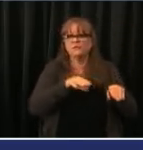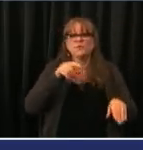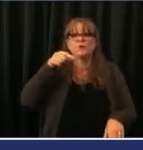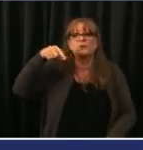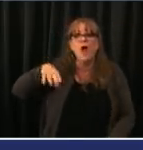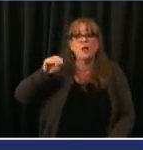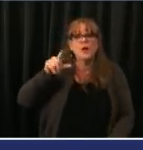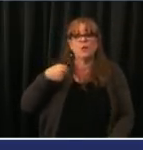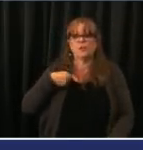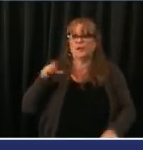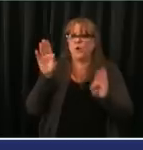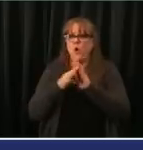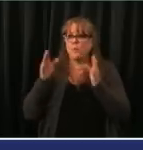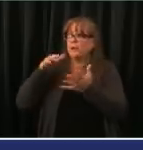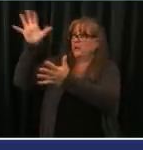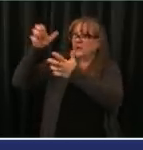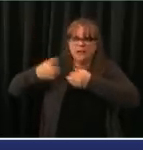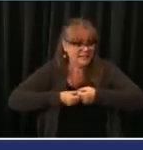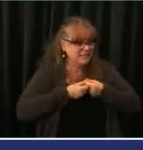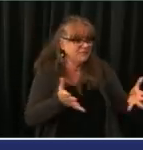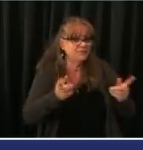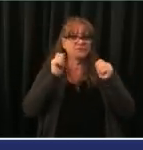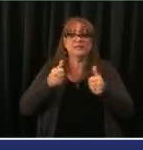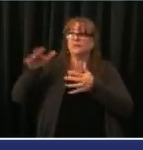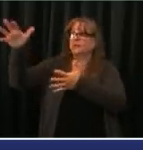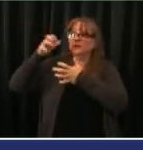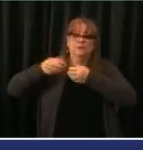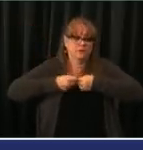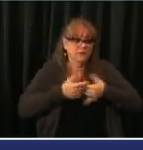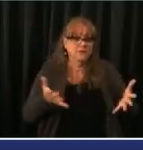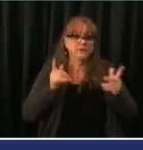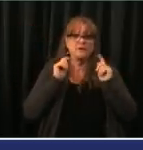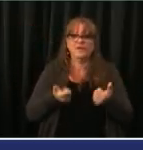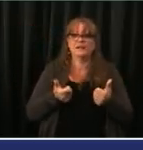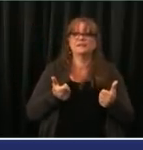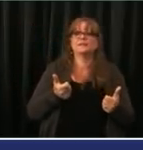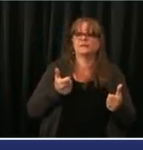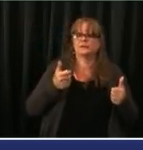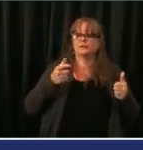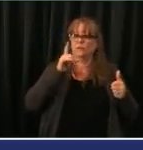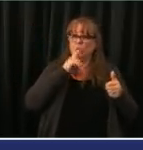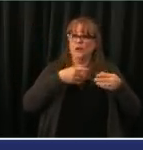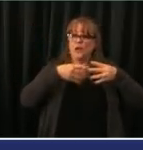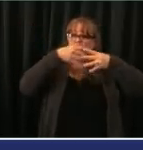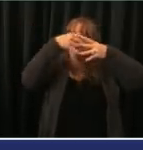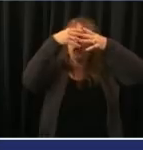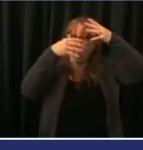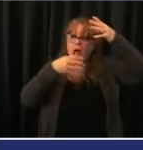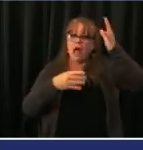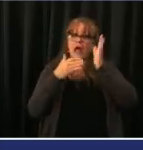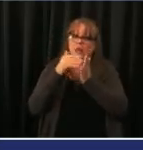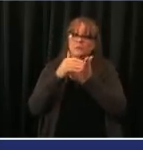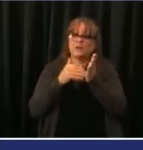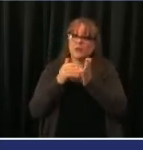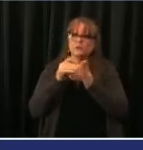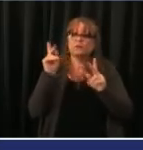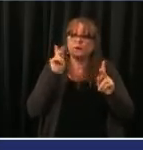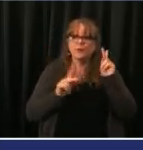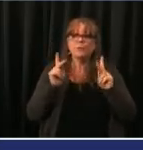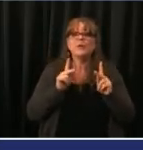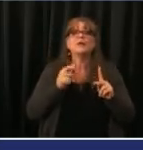for people because the list is so big that it feels like nobody's getting it, even though they are getting the vaccine out, and people would wait many,